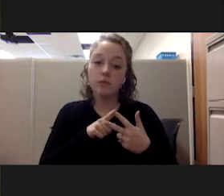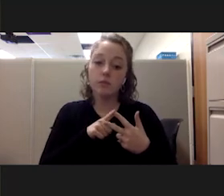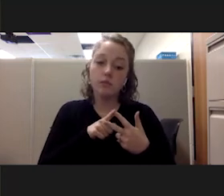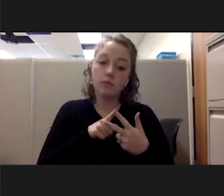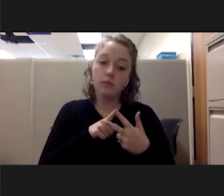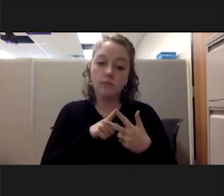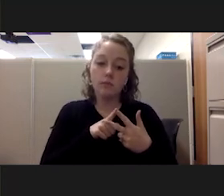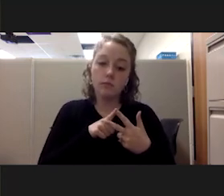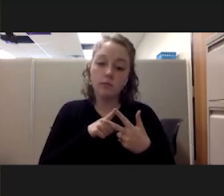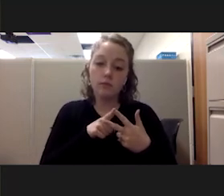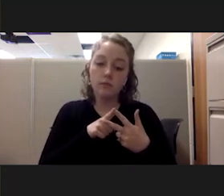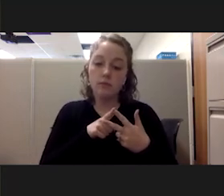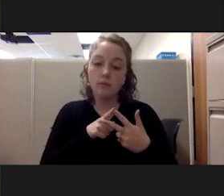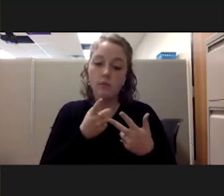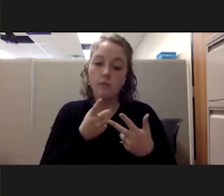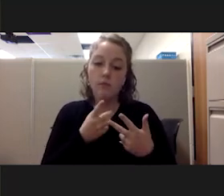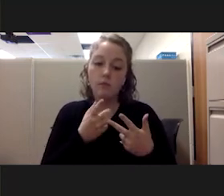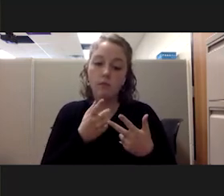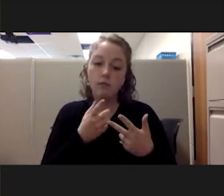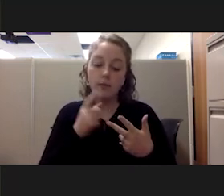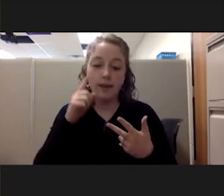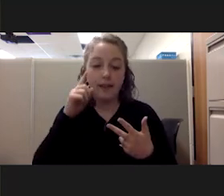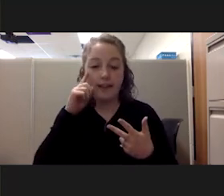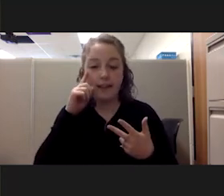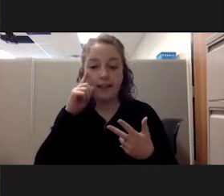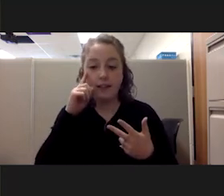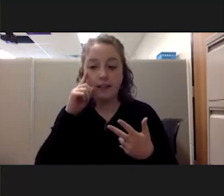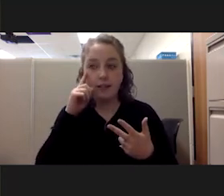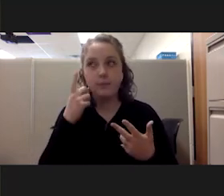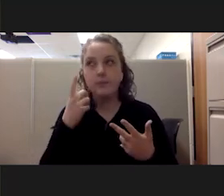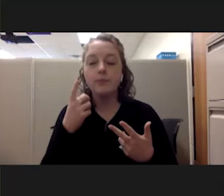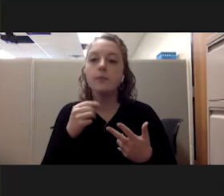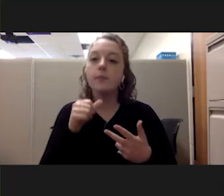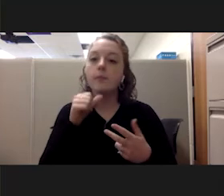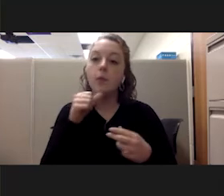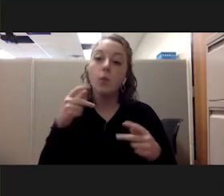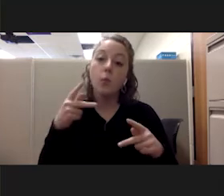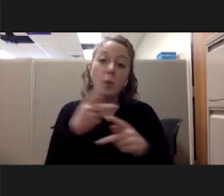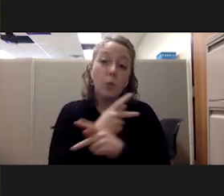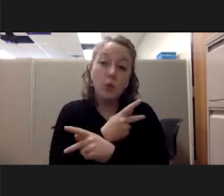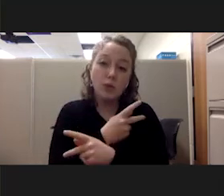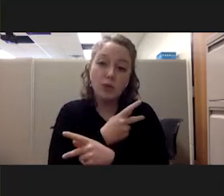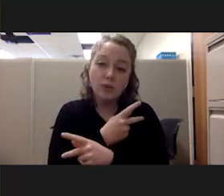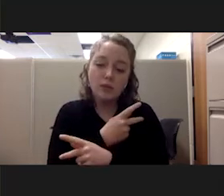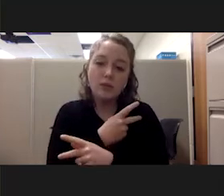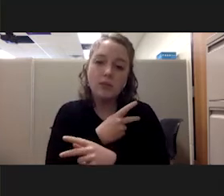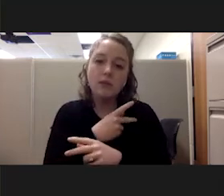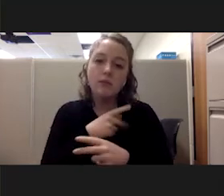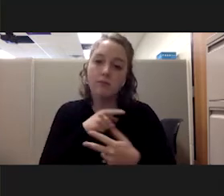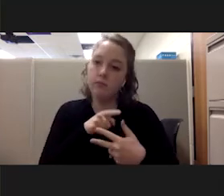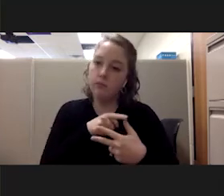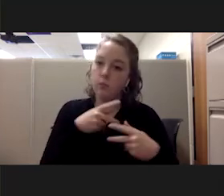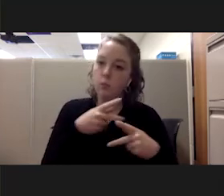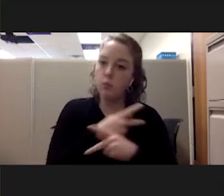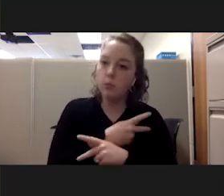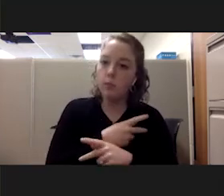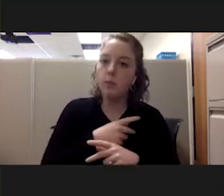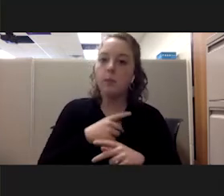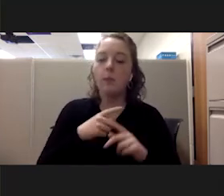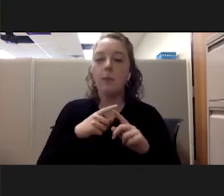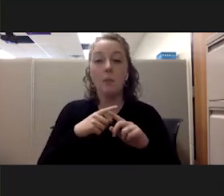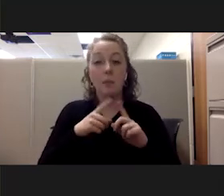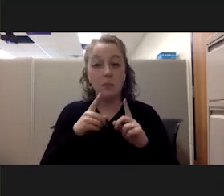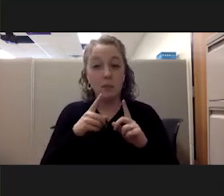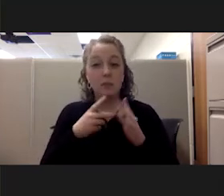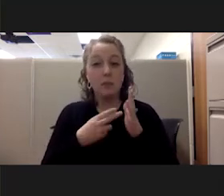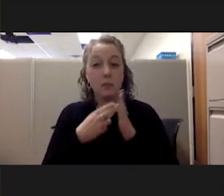2 options that are left. I think renovate would be not worst case scenario. Worst case scenario is option 1, but I do feel like the piecemealing would